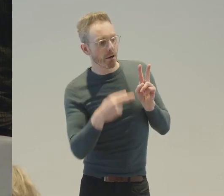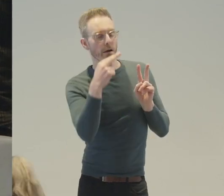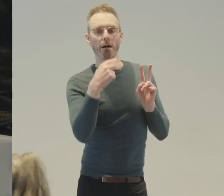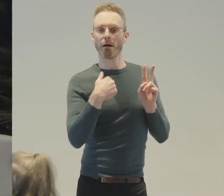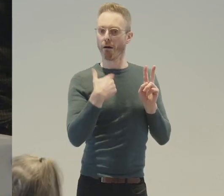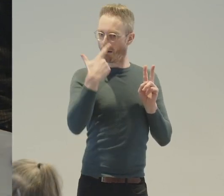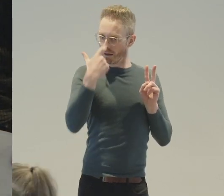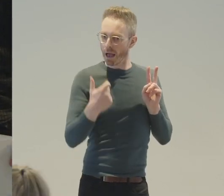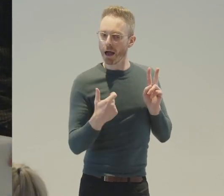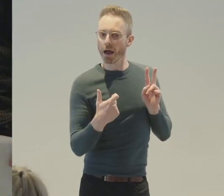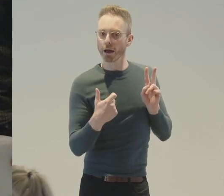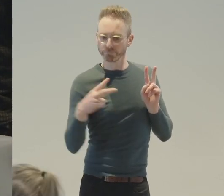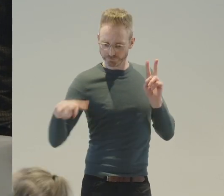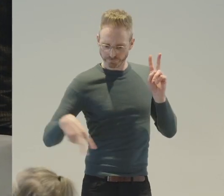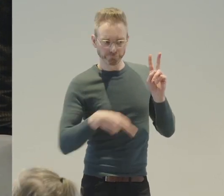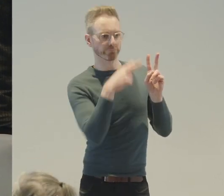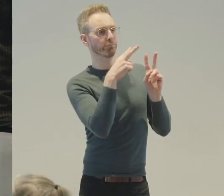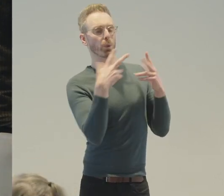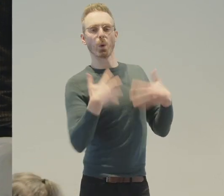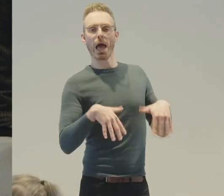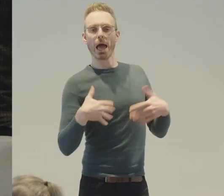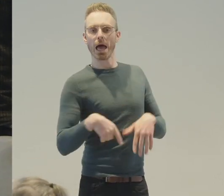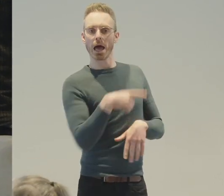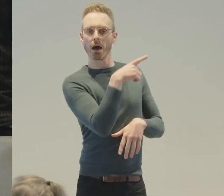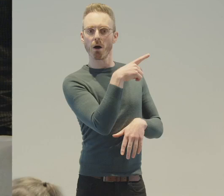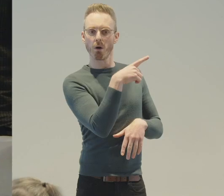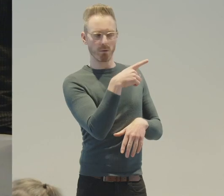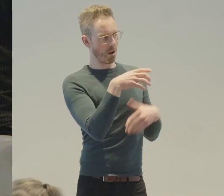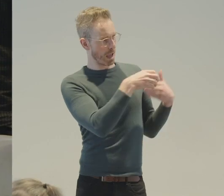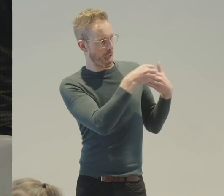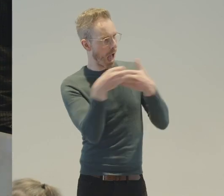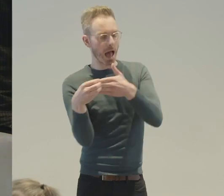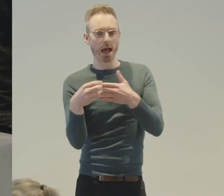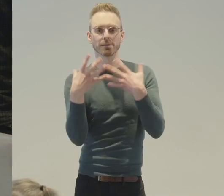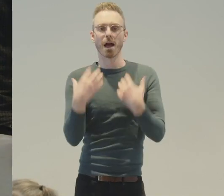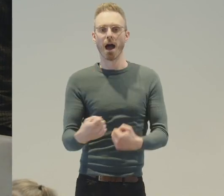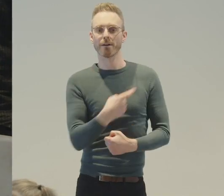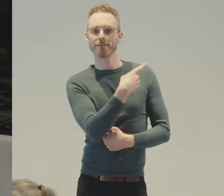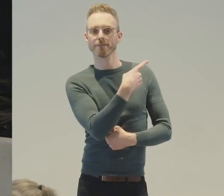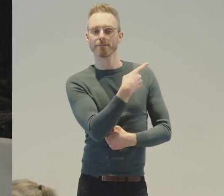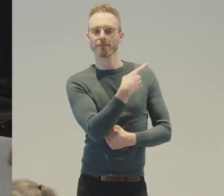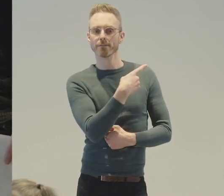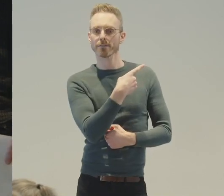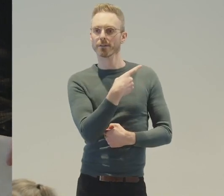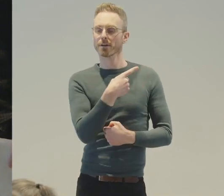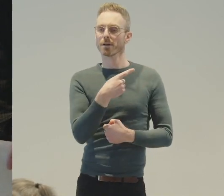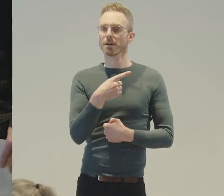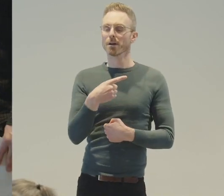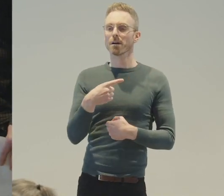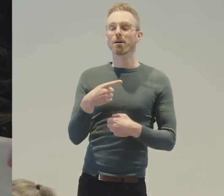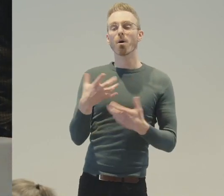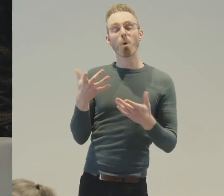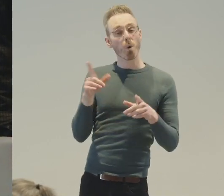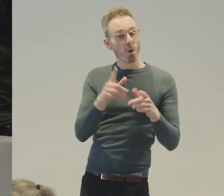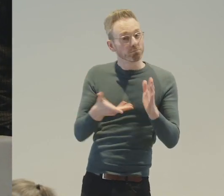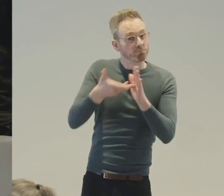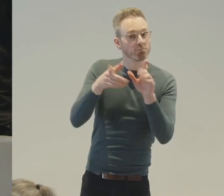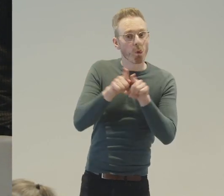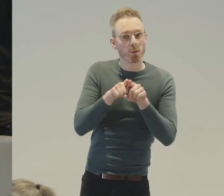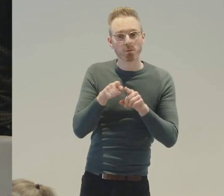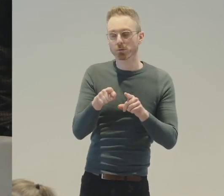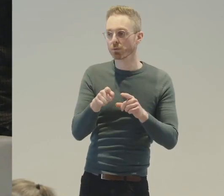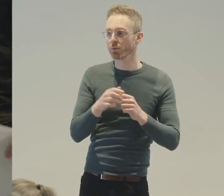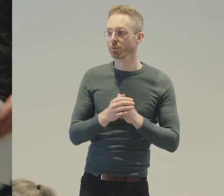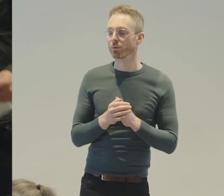them to look up to you as guidance, so they can also one day